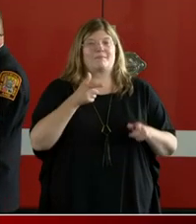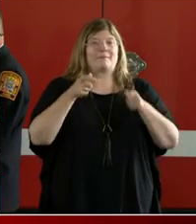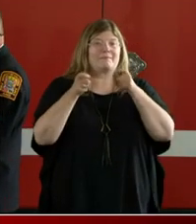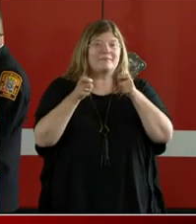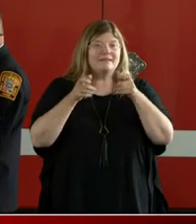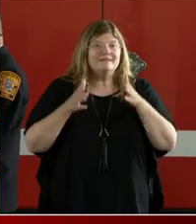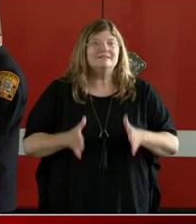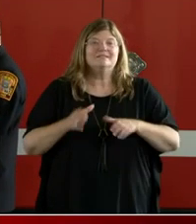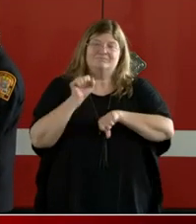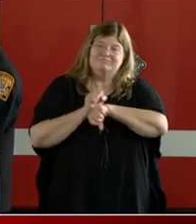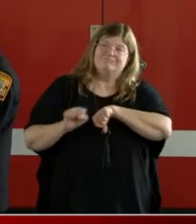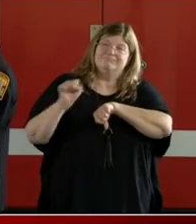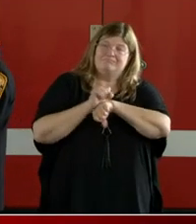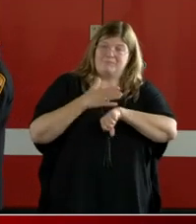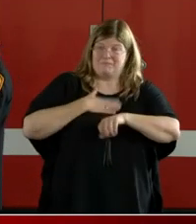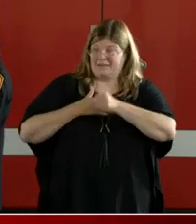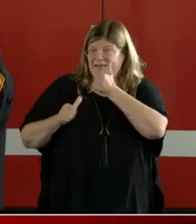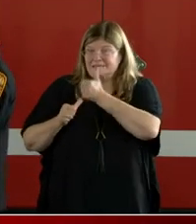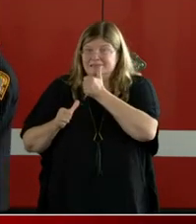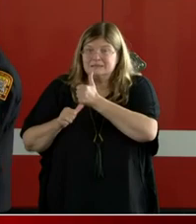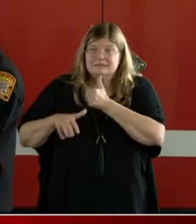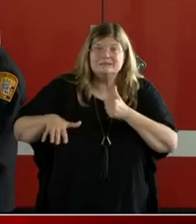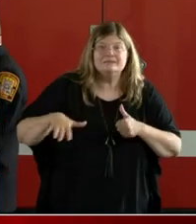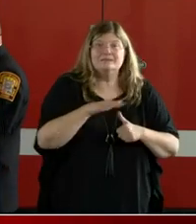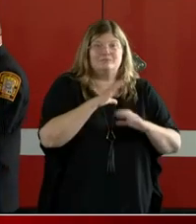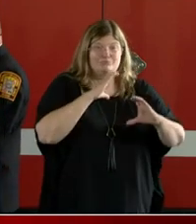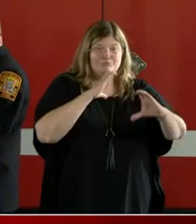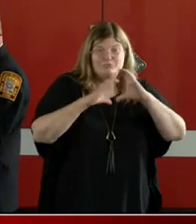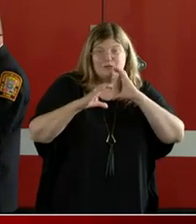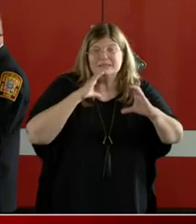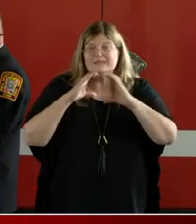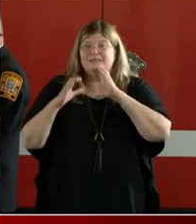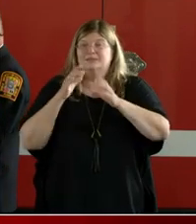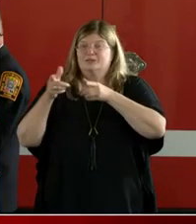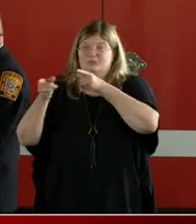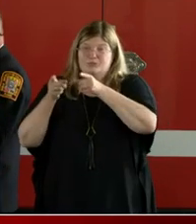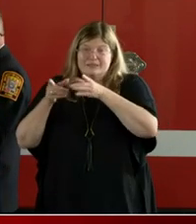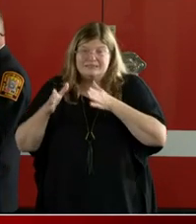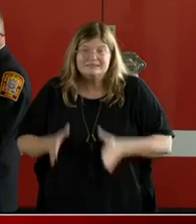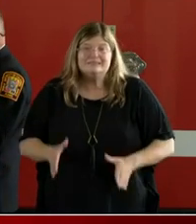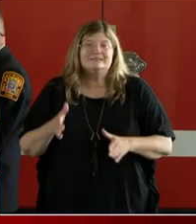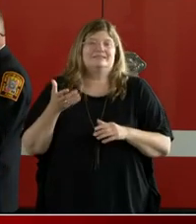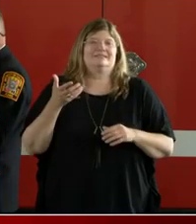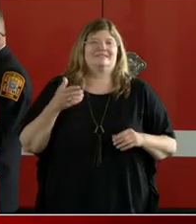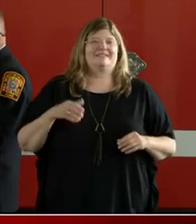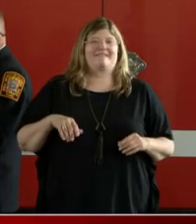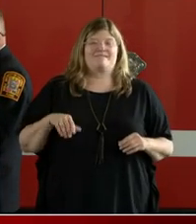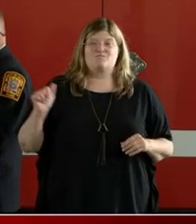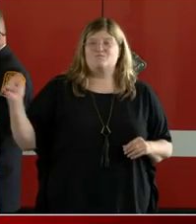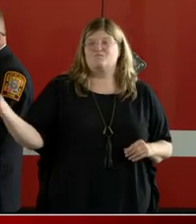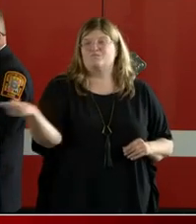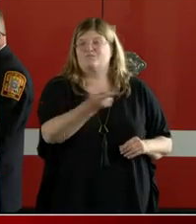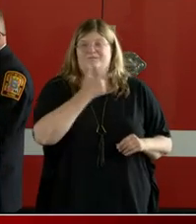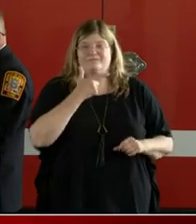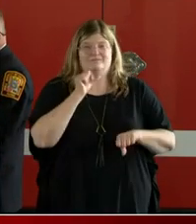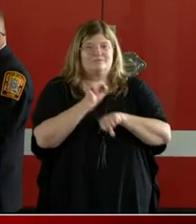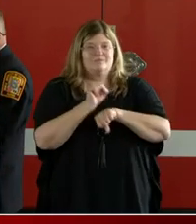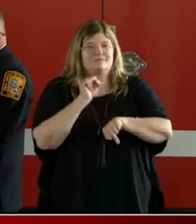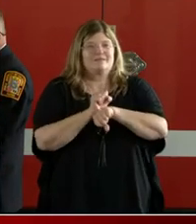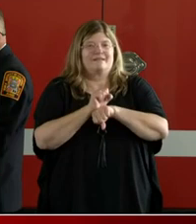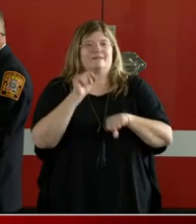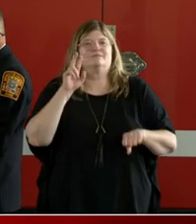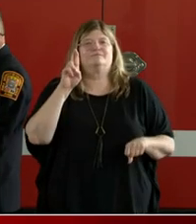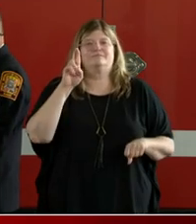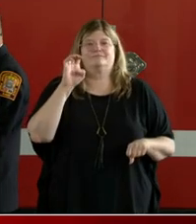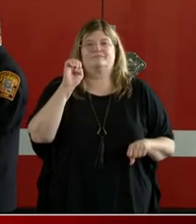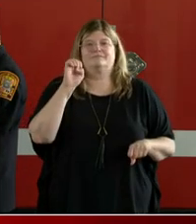Scott, to the communications director, Doug Buchanan, and to all those working at Reeves, fire